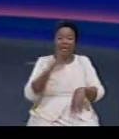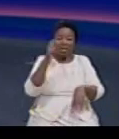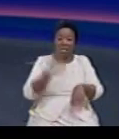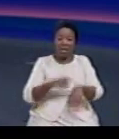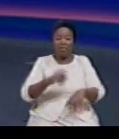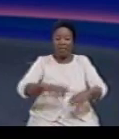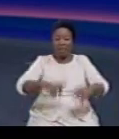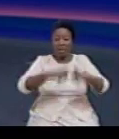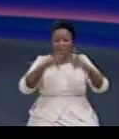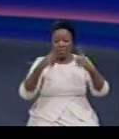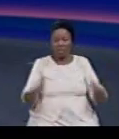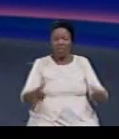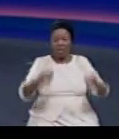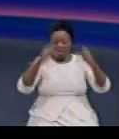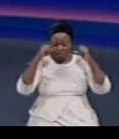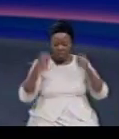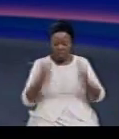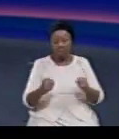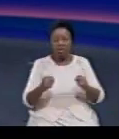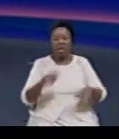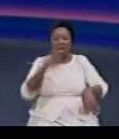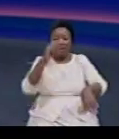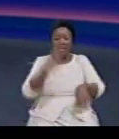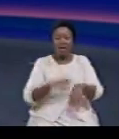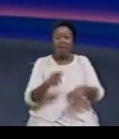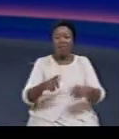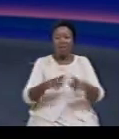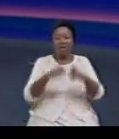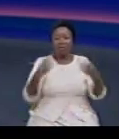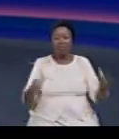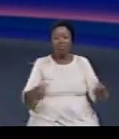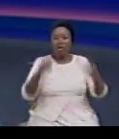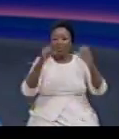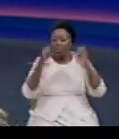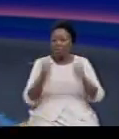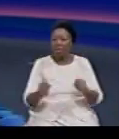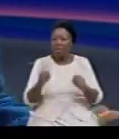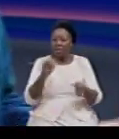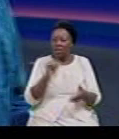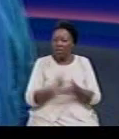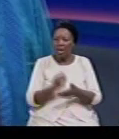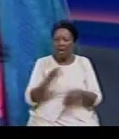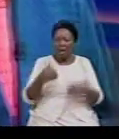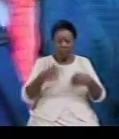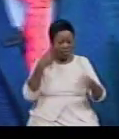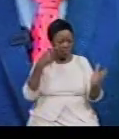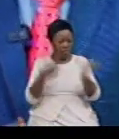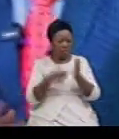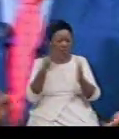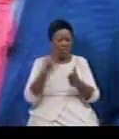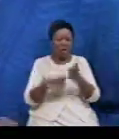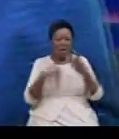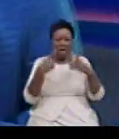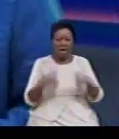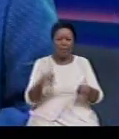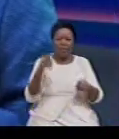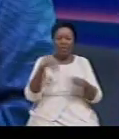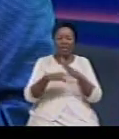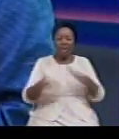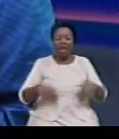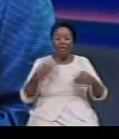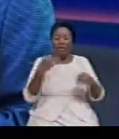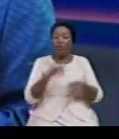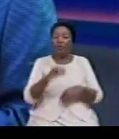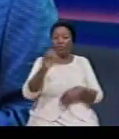Timely supernatural strength. Have you noticed what happened in the life of Samson?